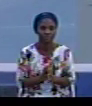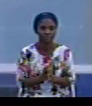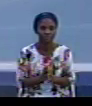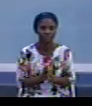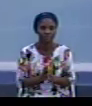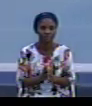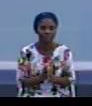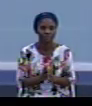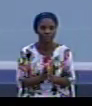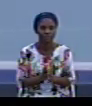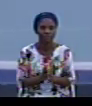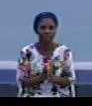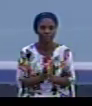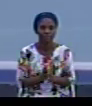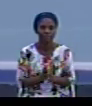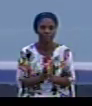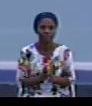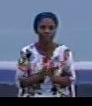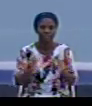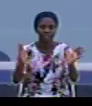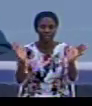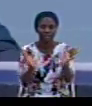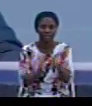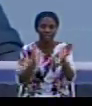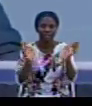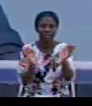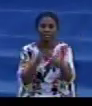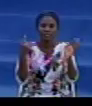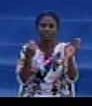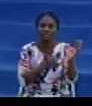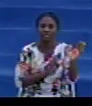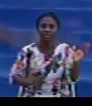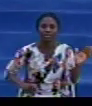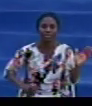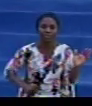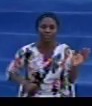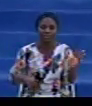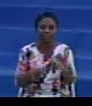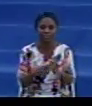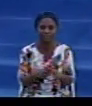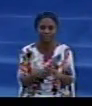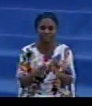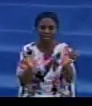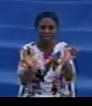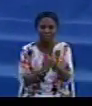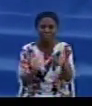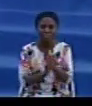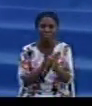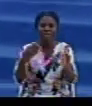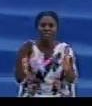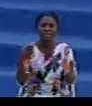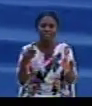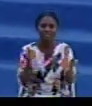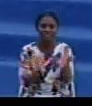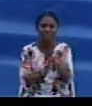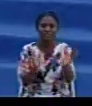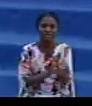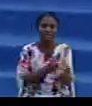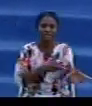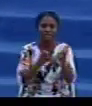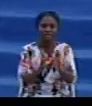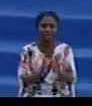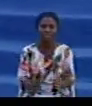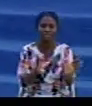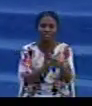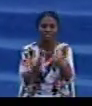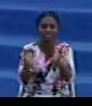them. Praise the Lord! Praise Master Jesus! No